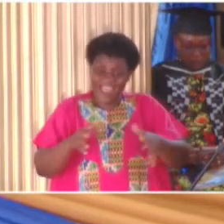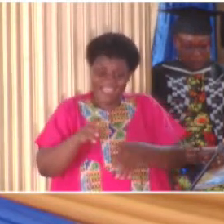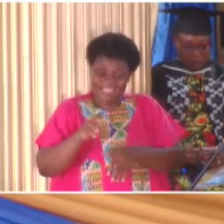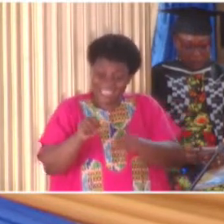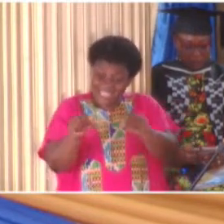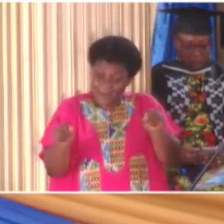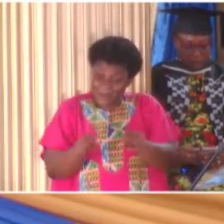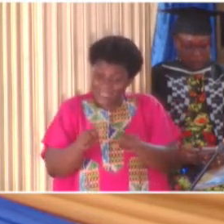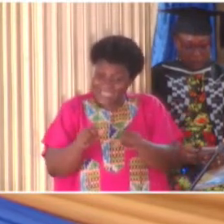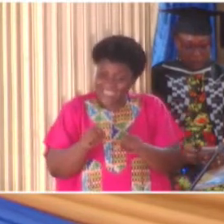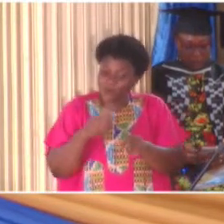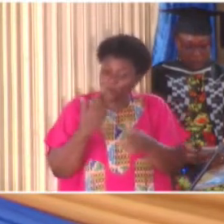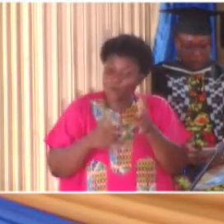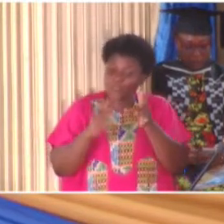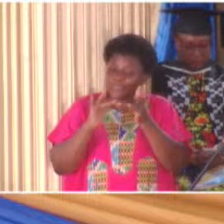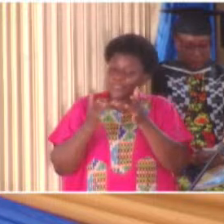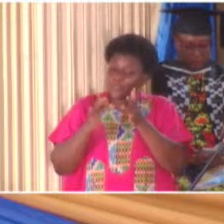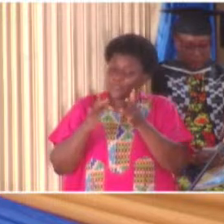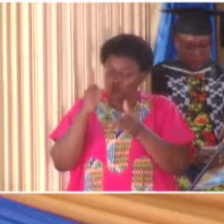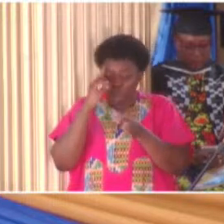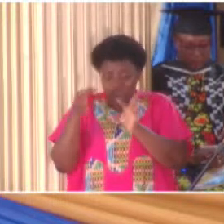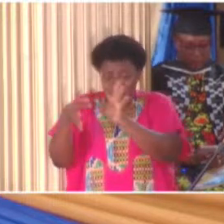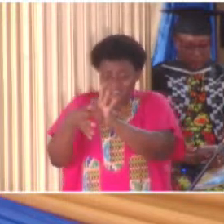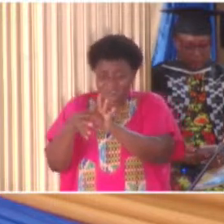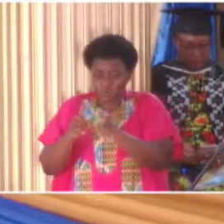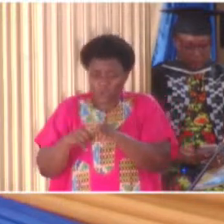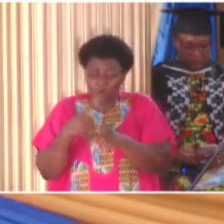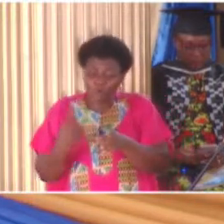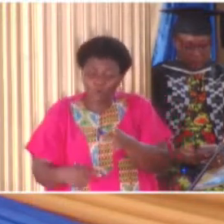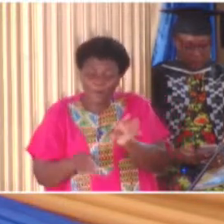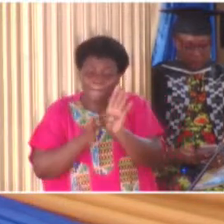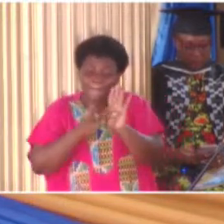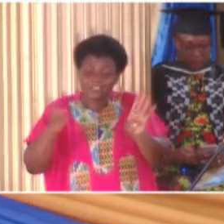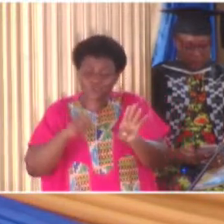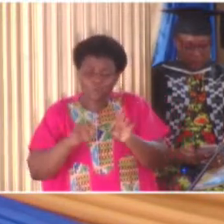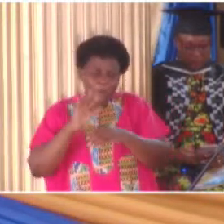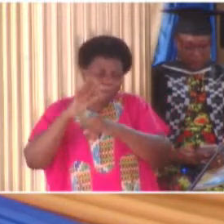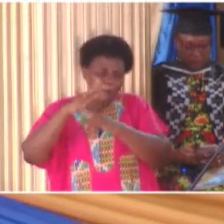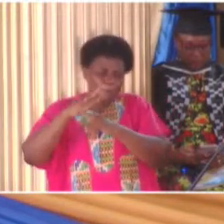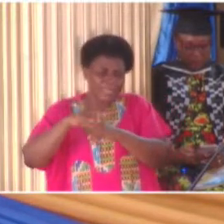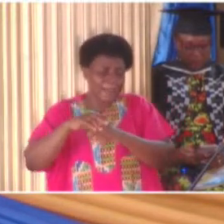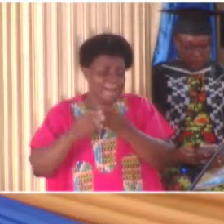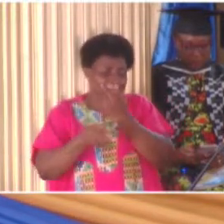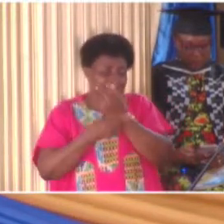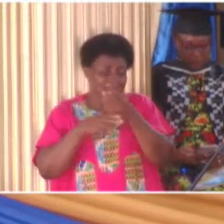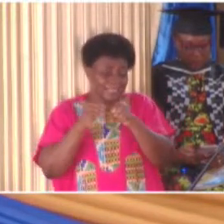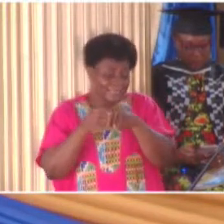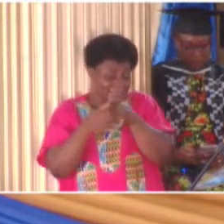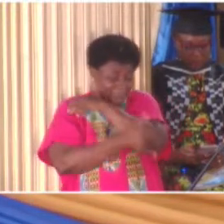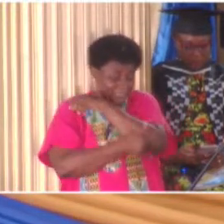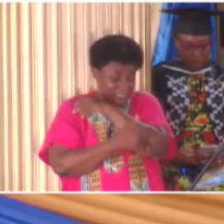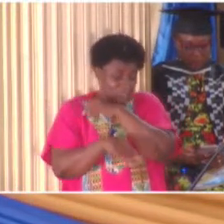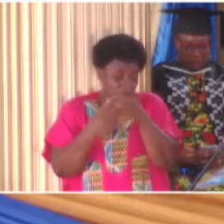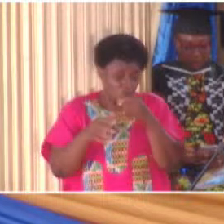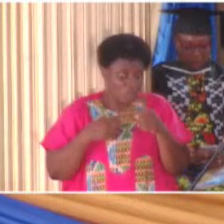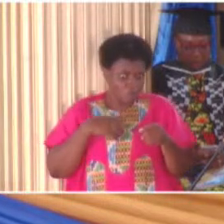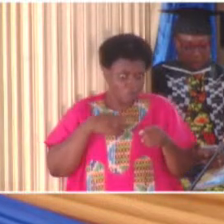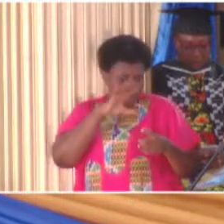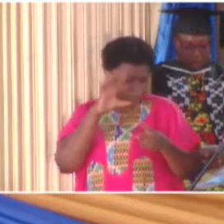to interconnect the branches of a popular bank in the country. I was faced with this enormous